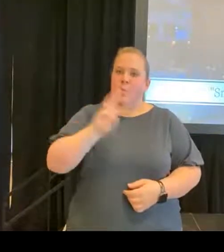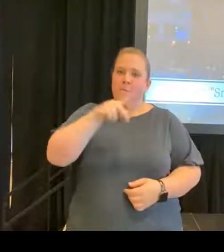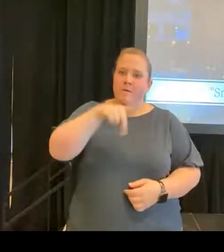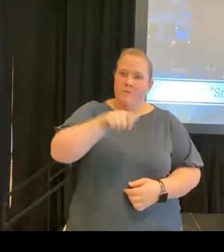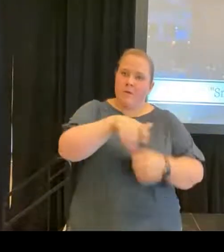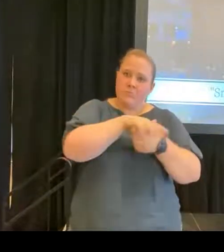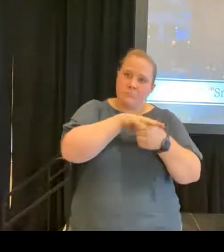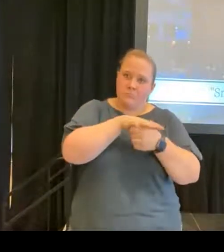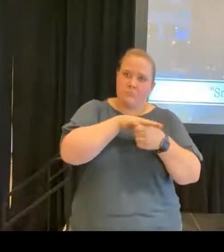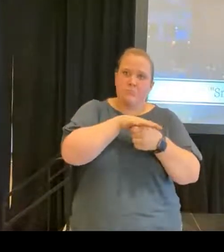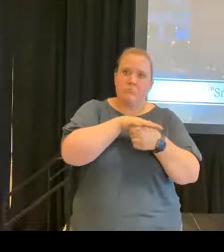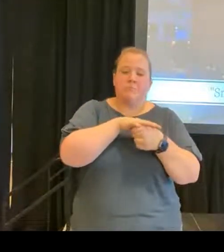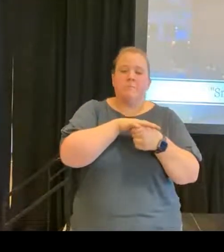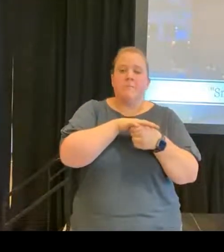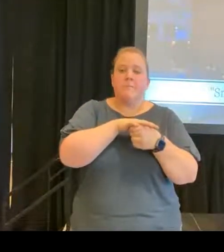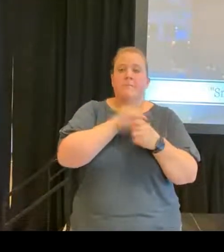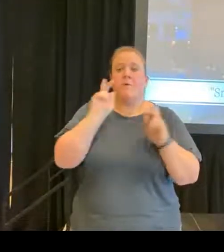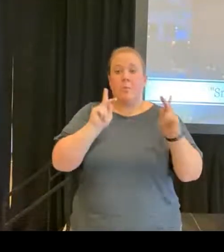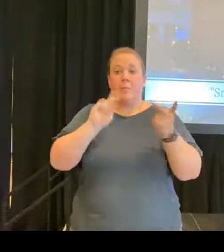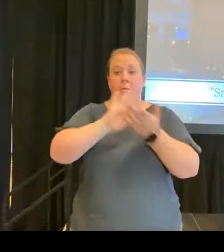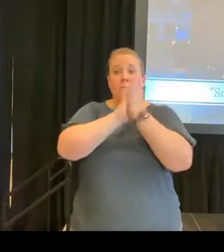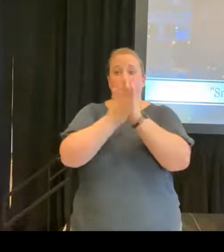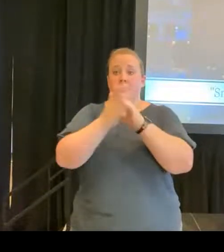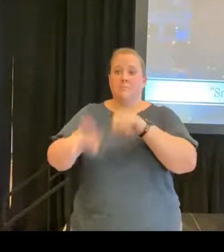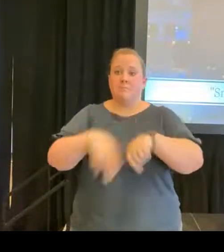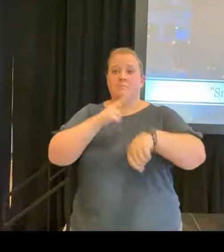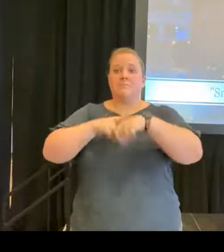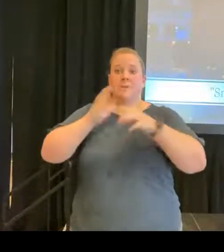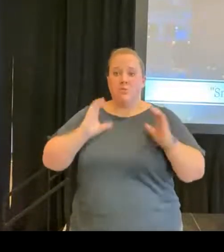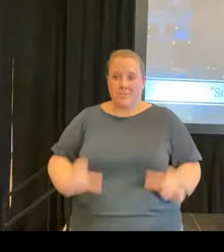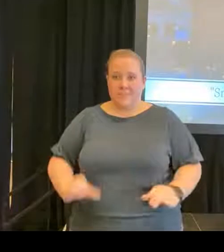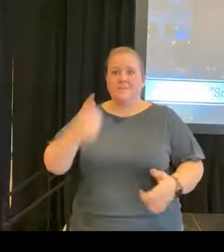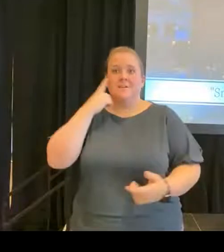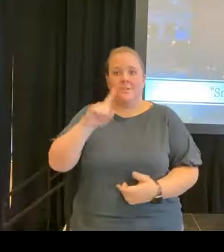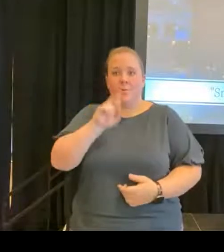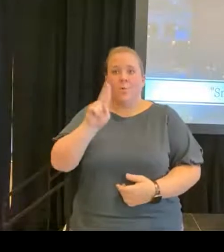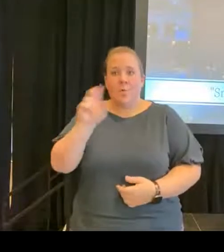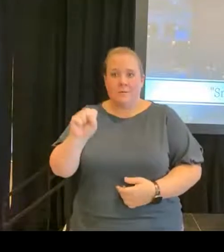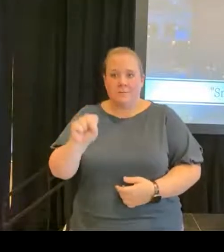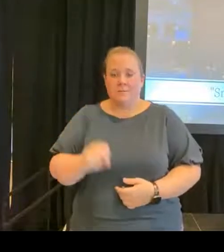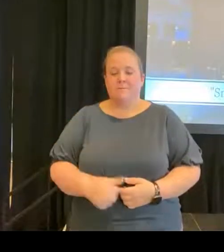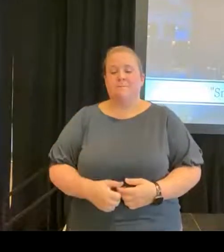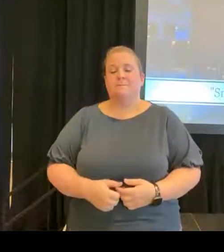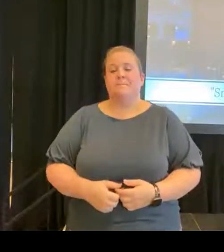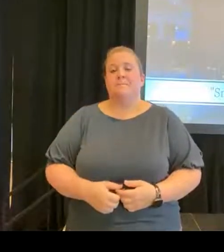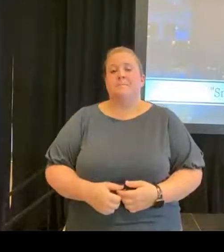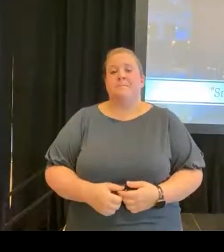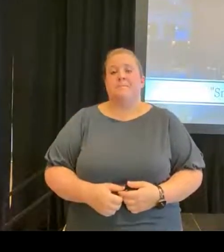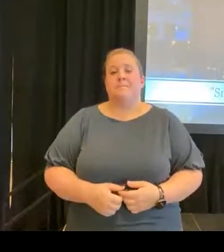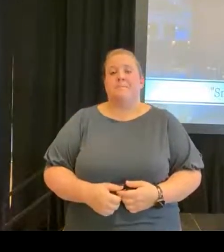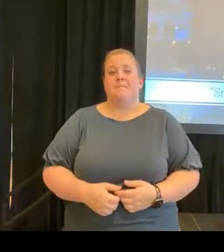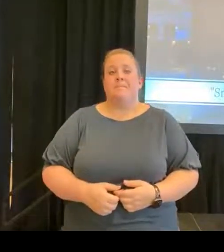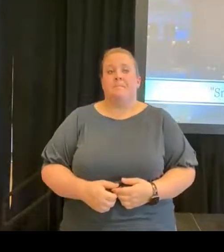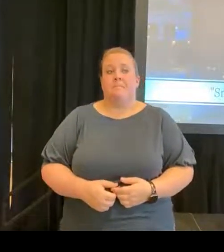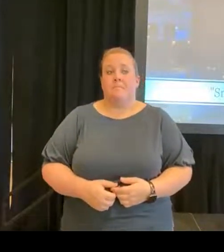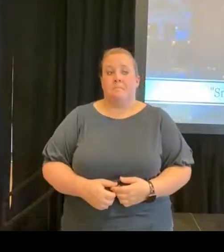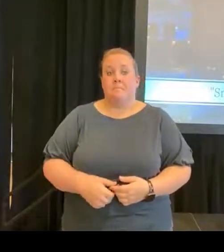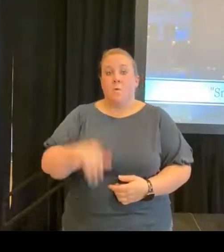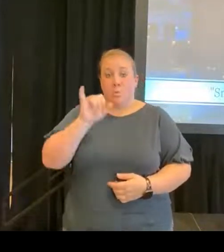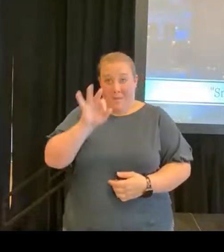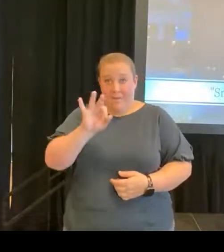Pennsylvania region as people become naturalized citizens of the United States. And if you understand and know